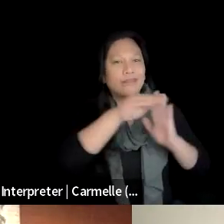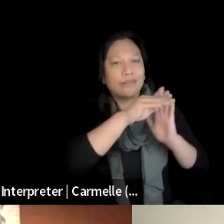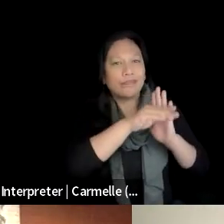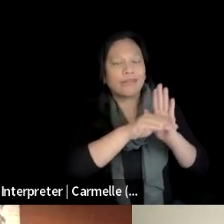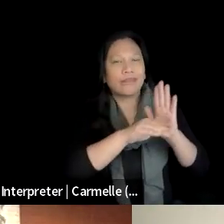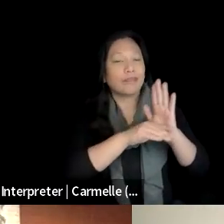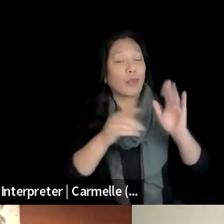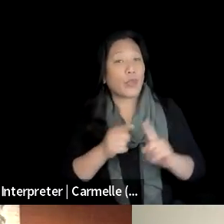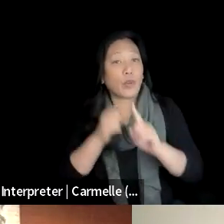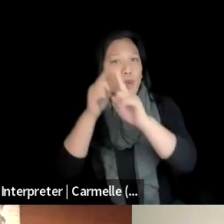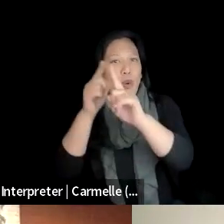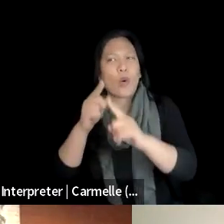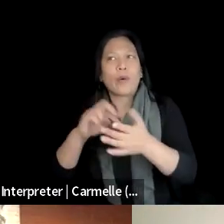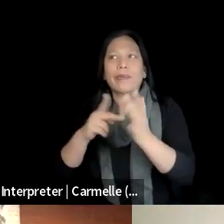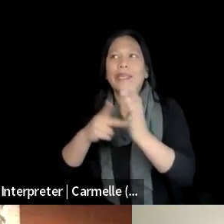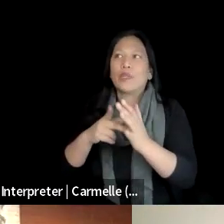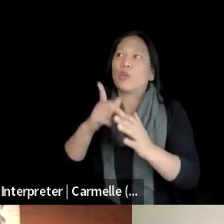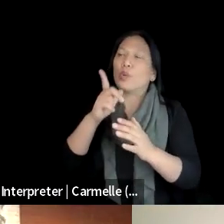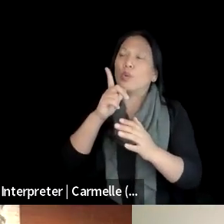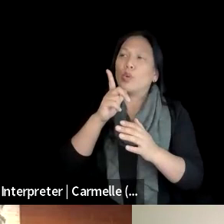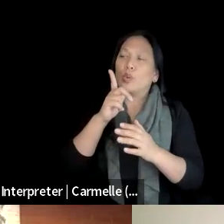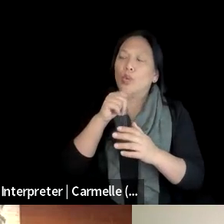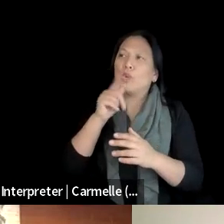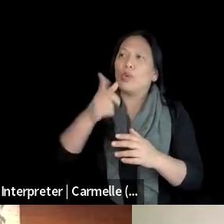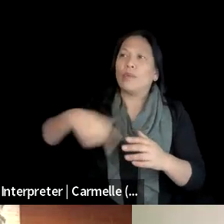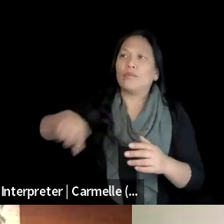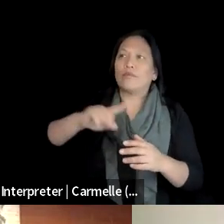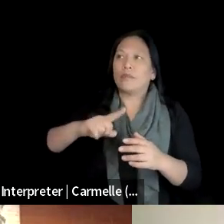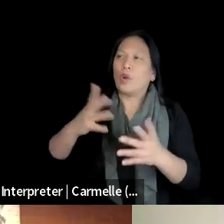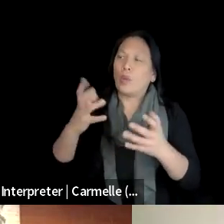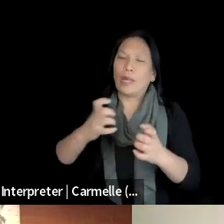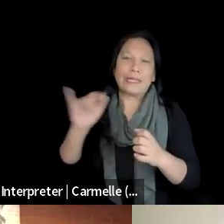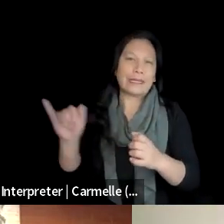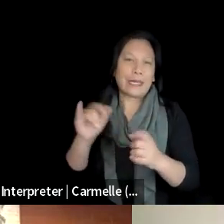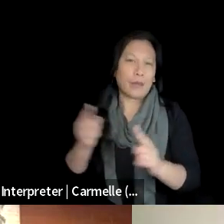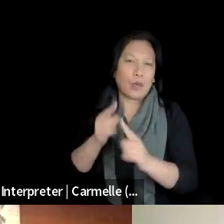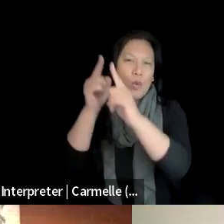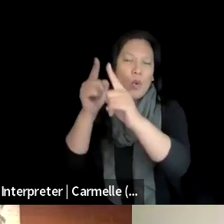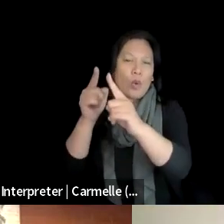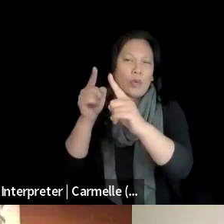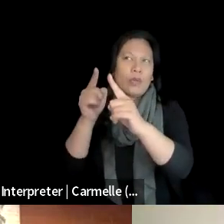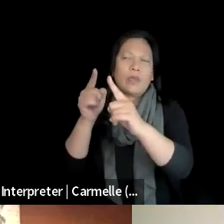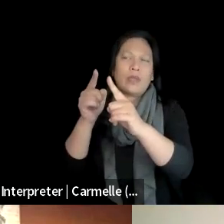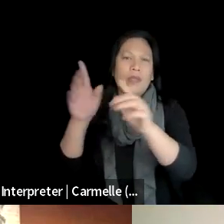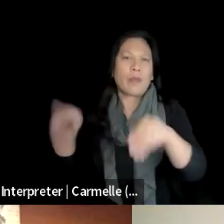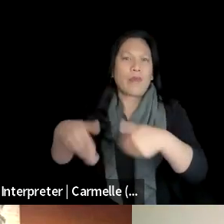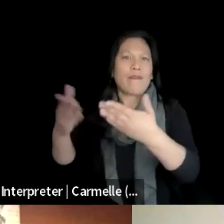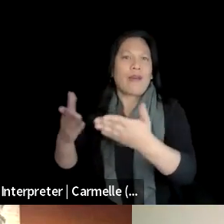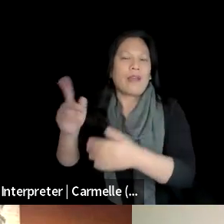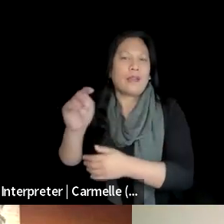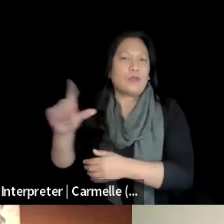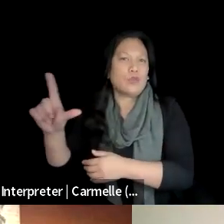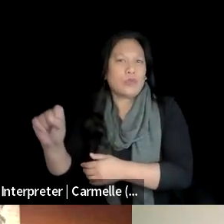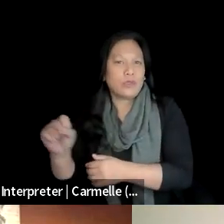give well-intentioned people who have things in common and want the same thing some tools